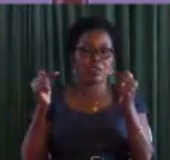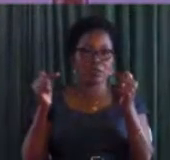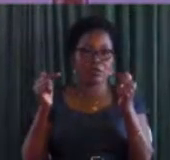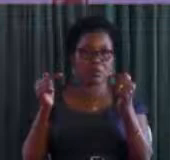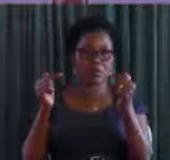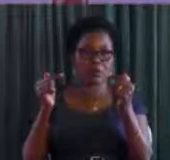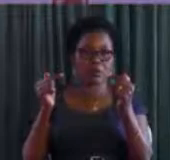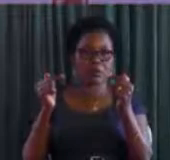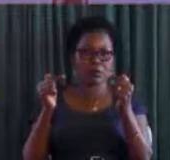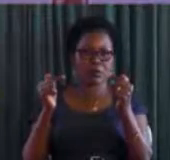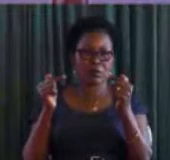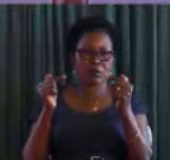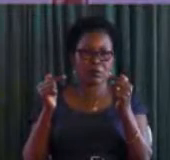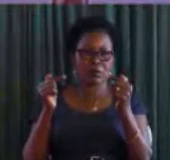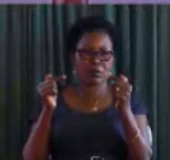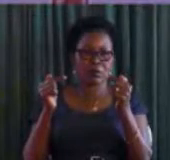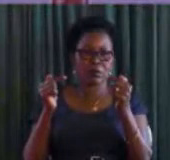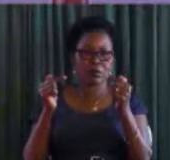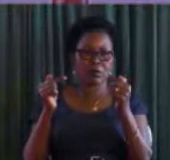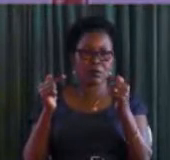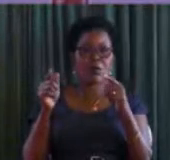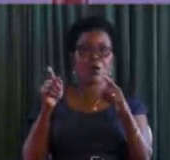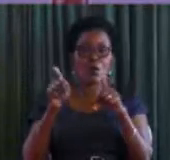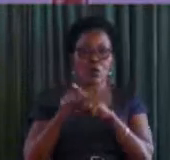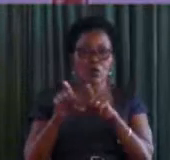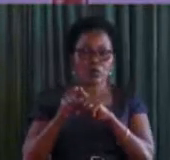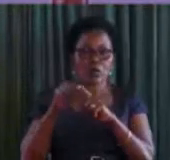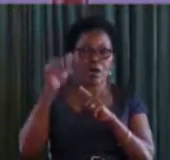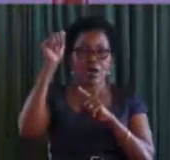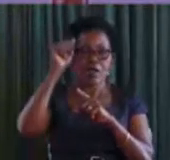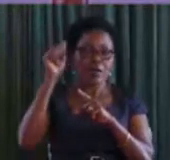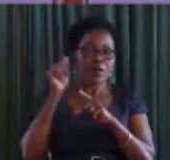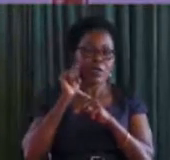the advocate is not able